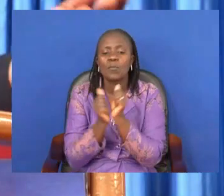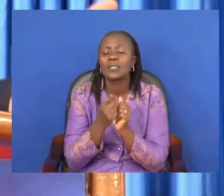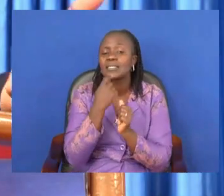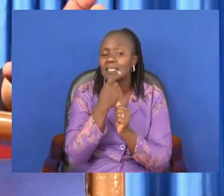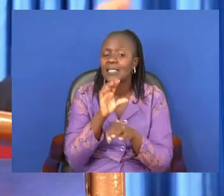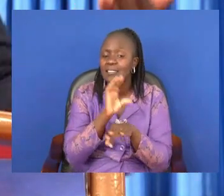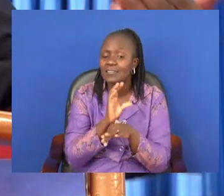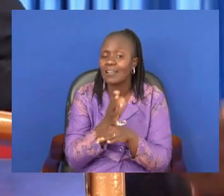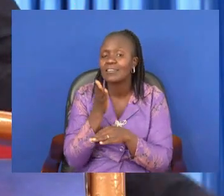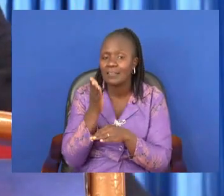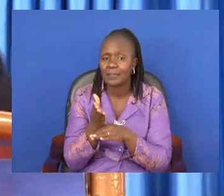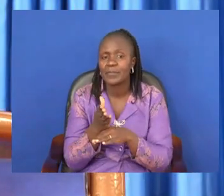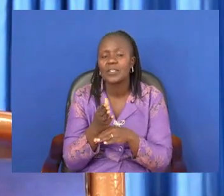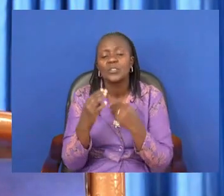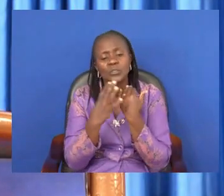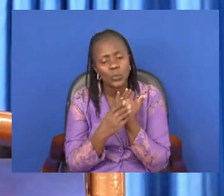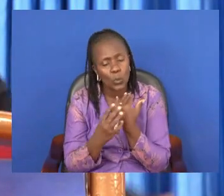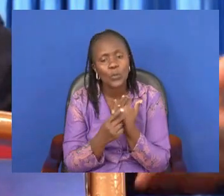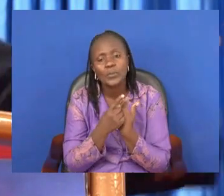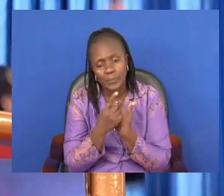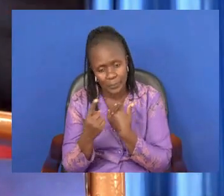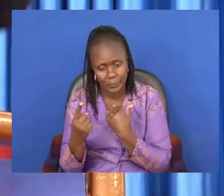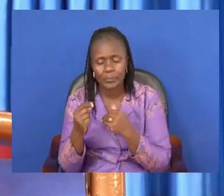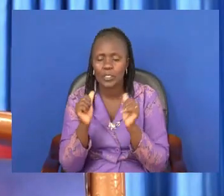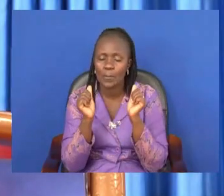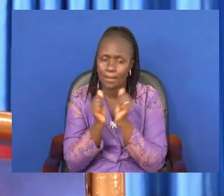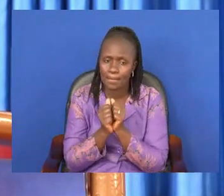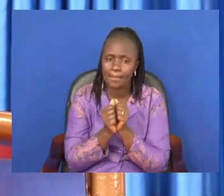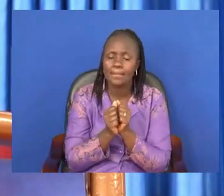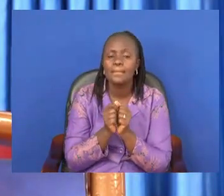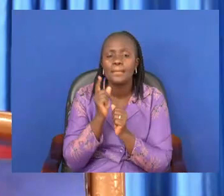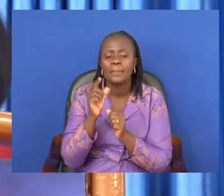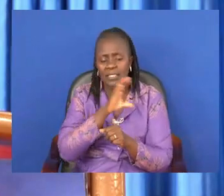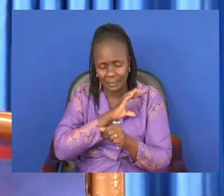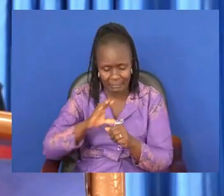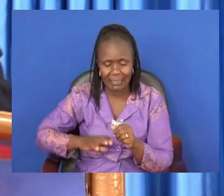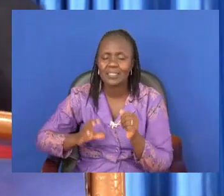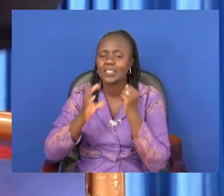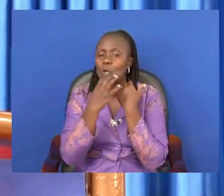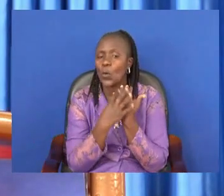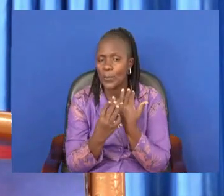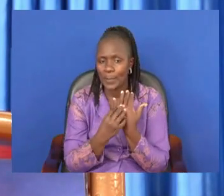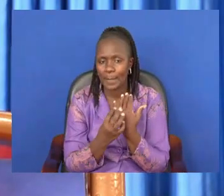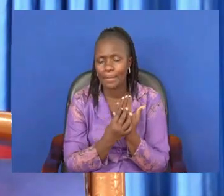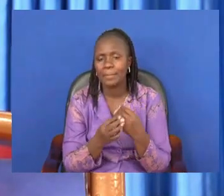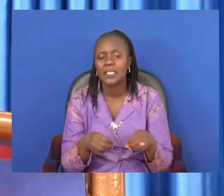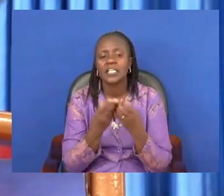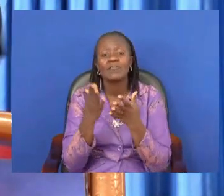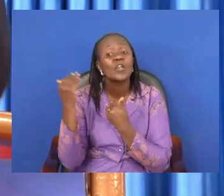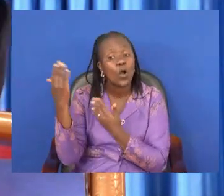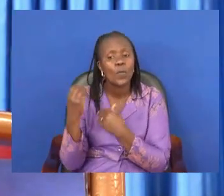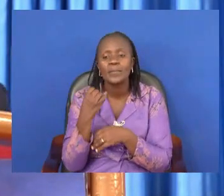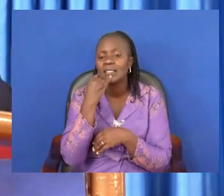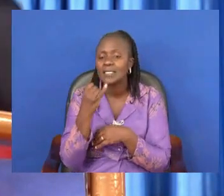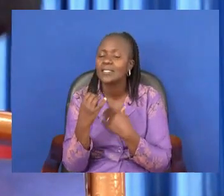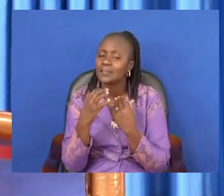Corinthians. Yes, I want you to imitate me because the one that I'm imitating is Christ. The one that is giving me hope is